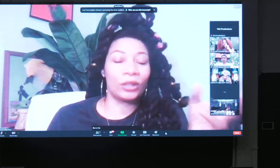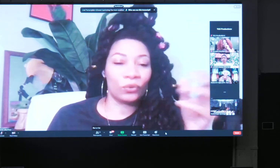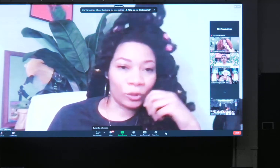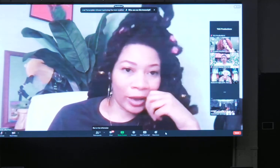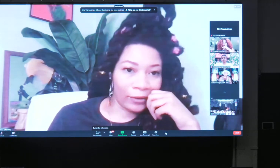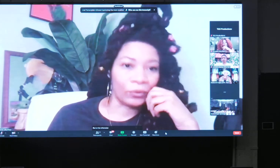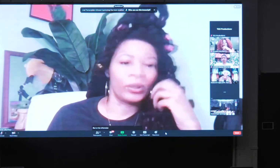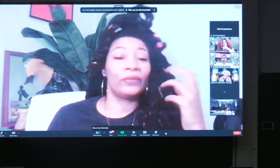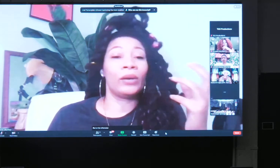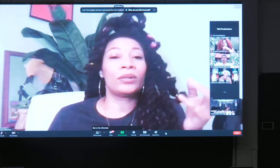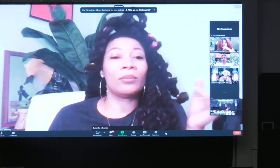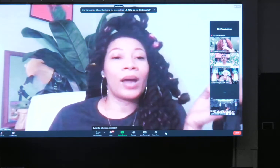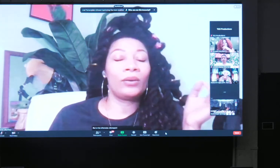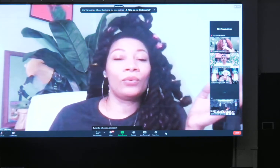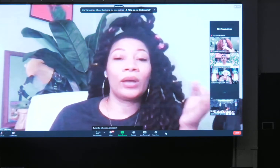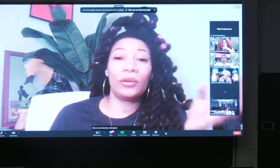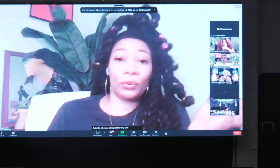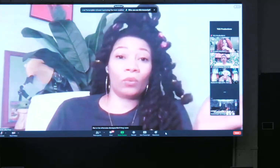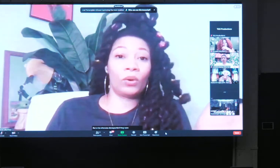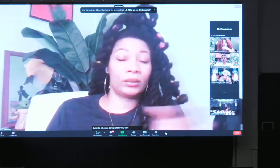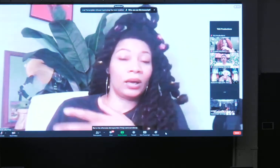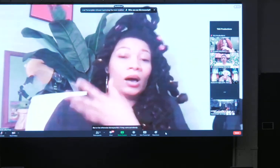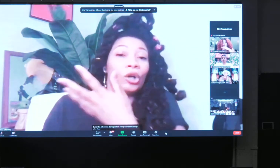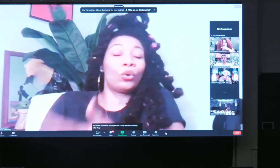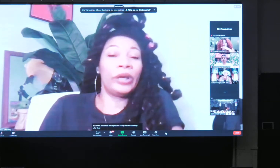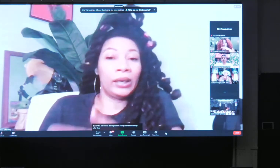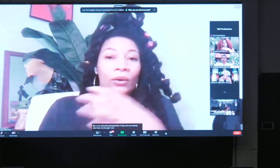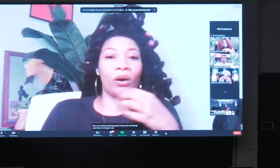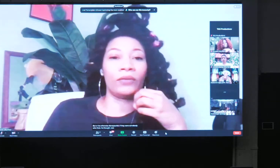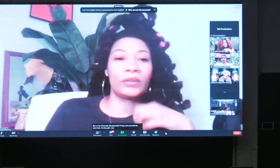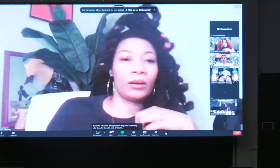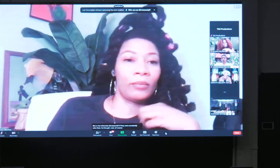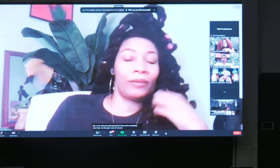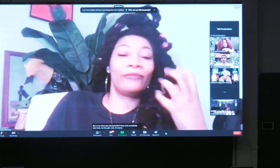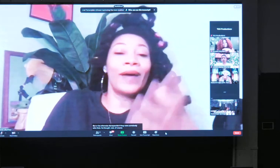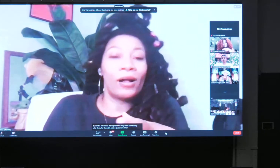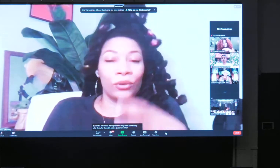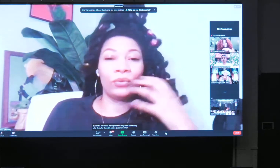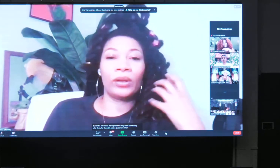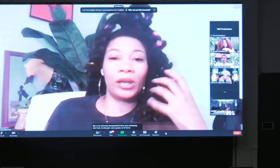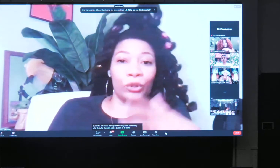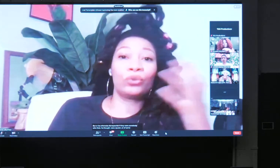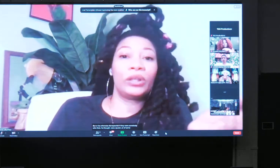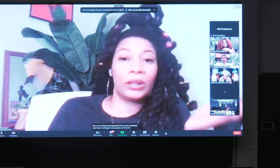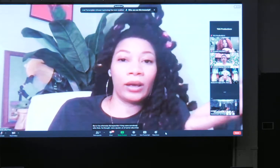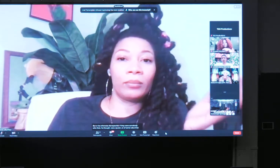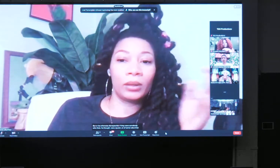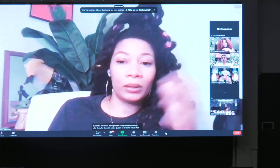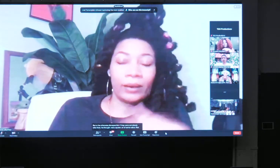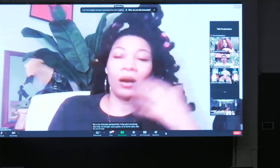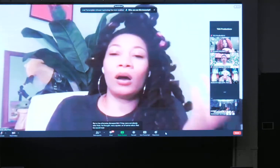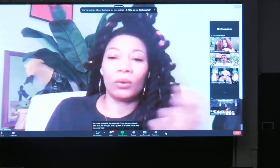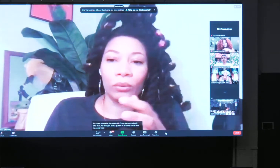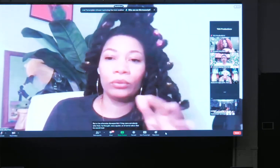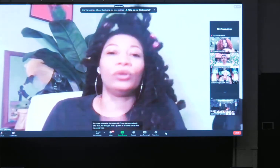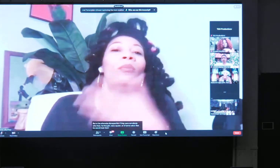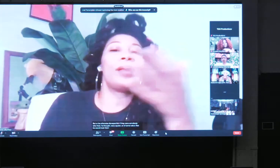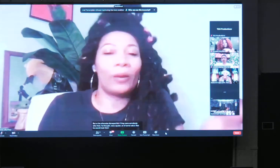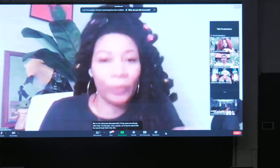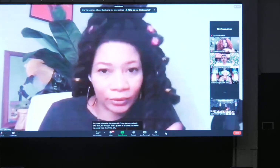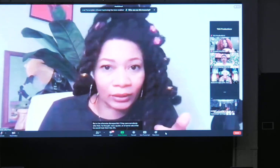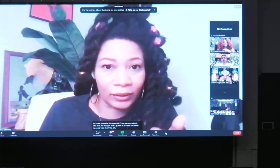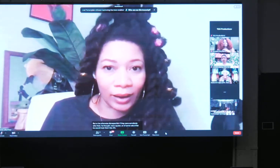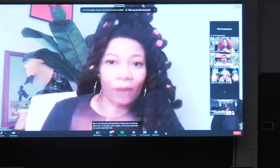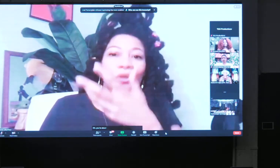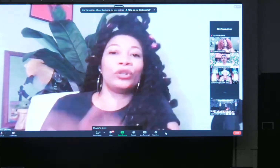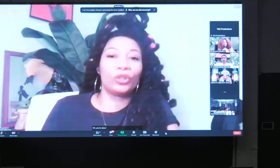otherwise disrespectful. If they were somebody who he thought was a queen or of some value, then he would treat them like, oh, you're a